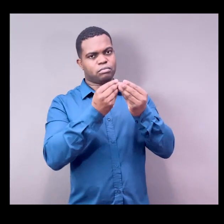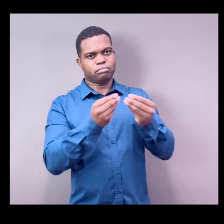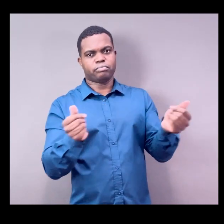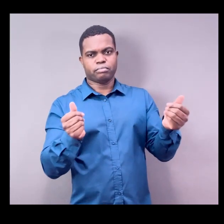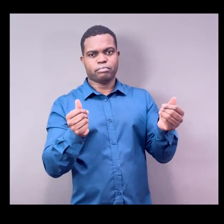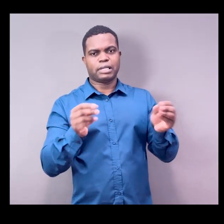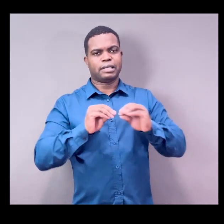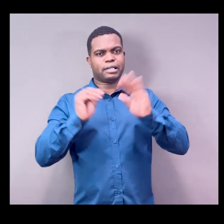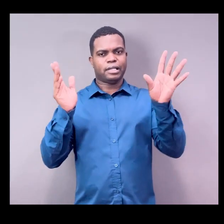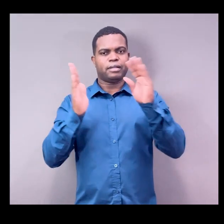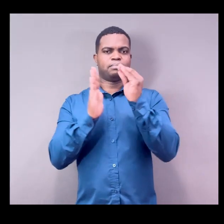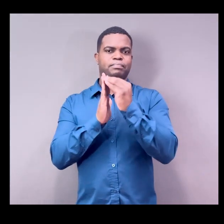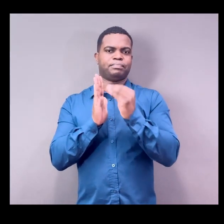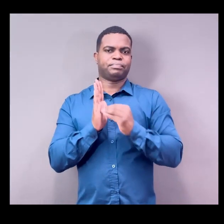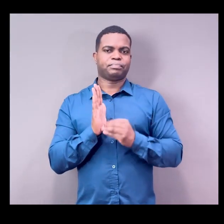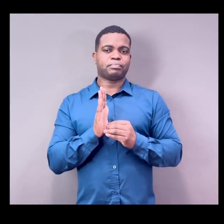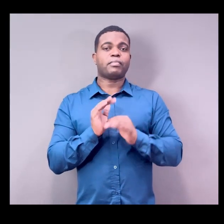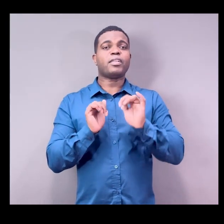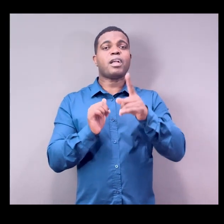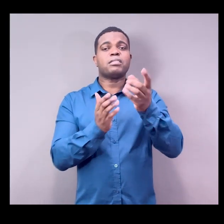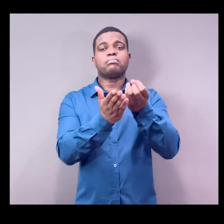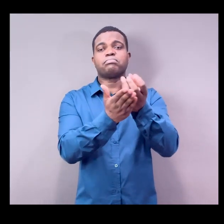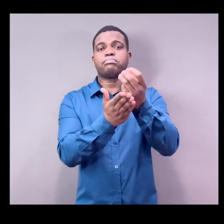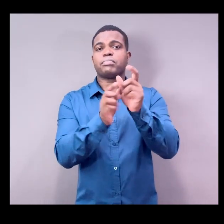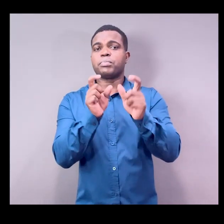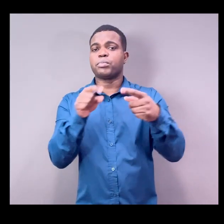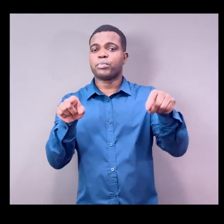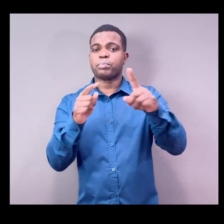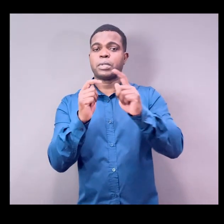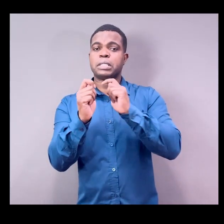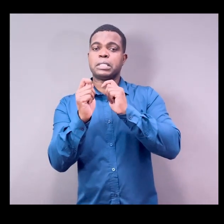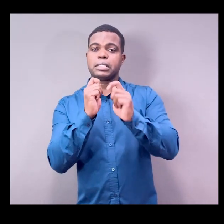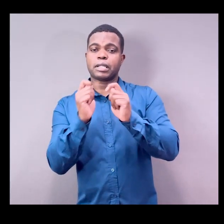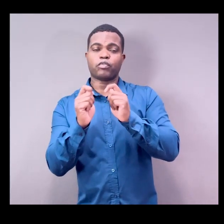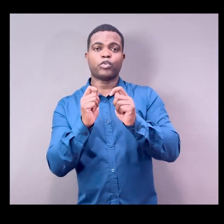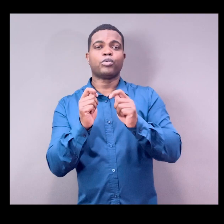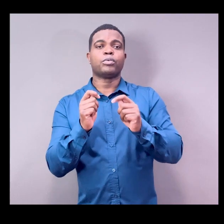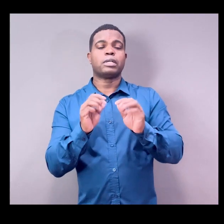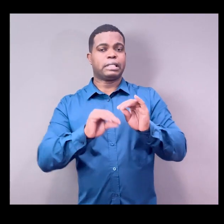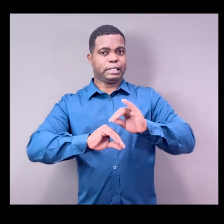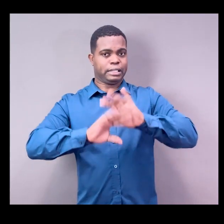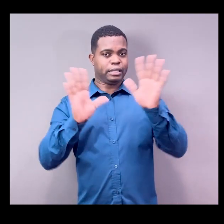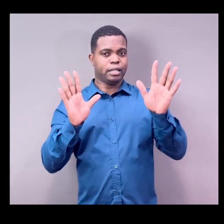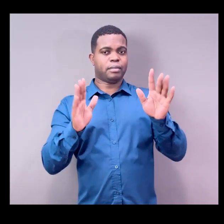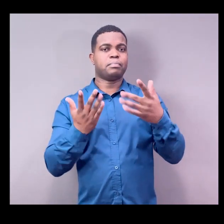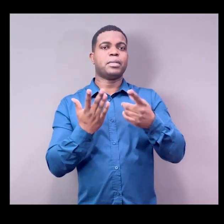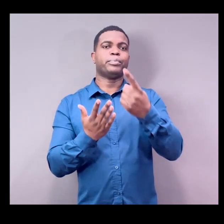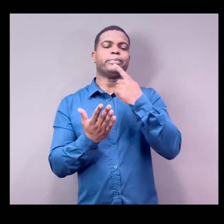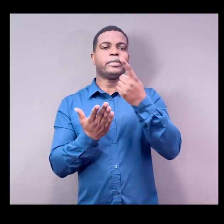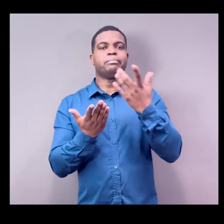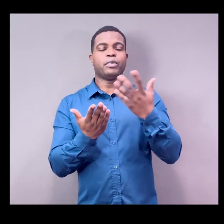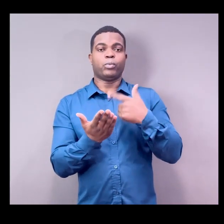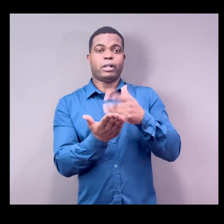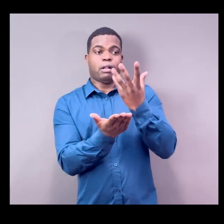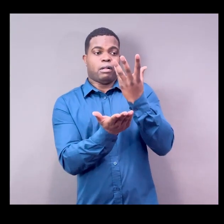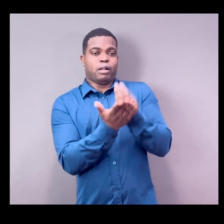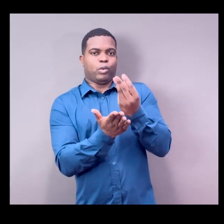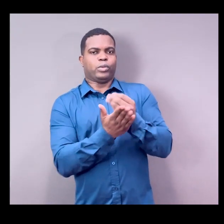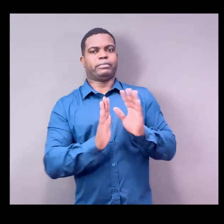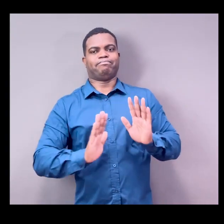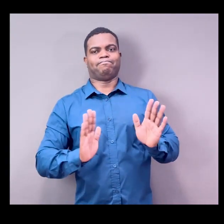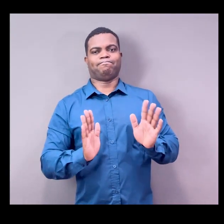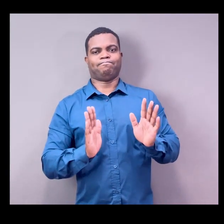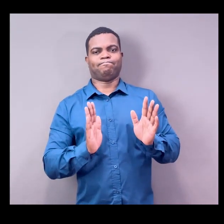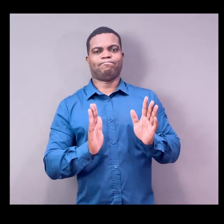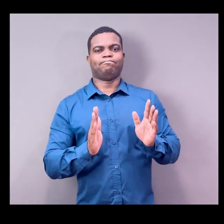open dialogue and resolution. You could tell people that this interview, we are not going to be recording it, or we are